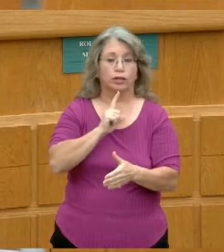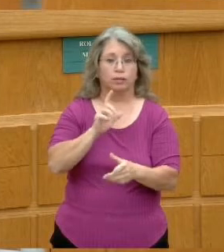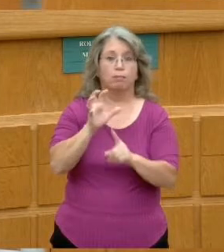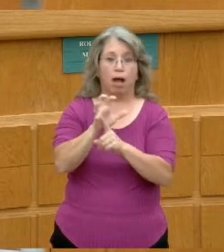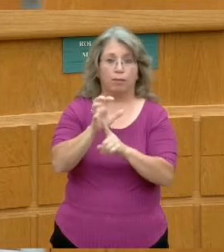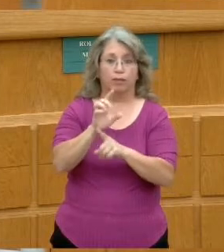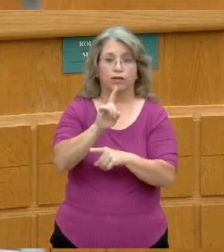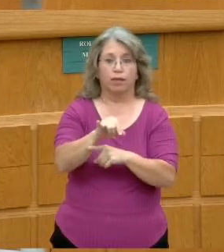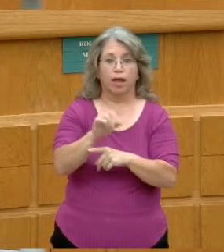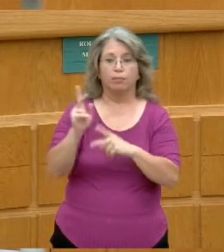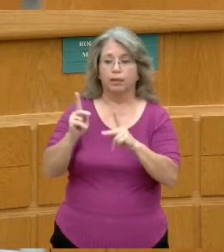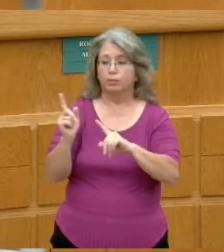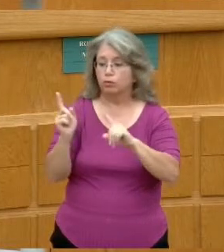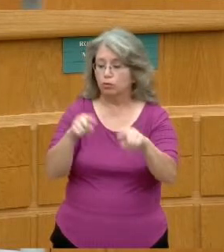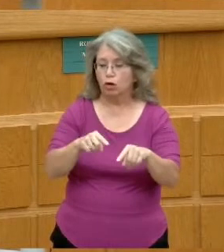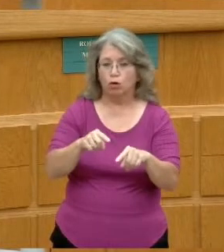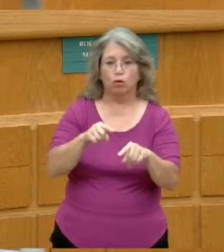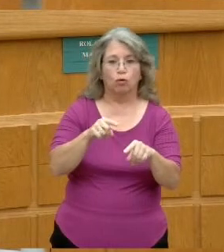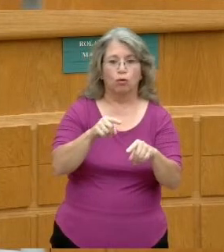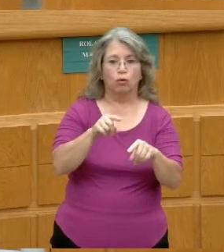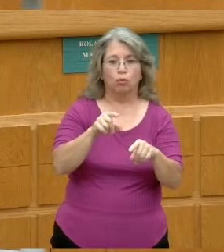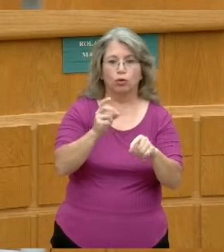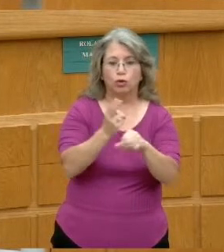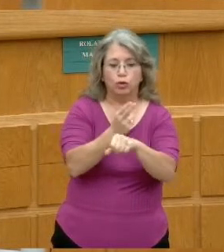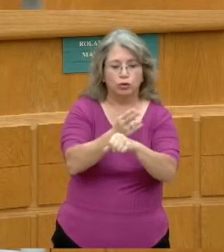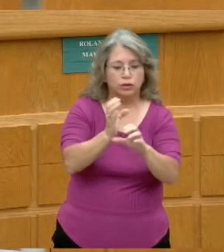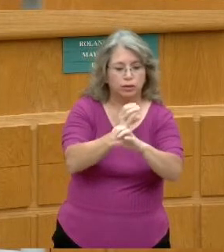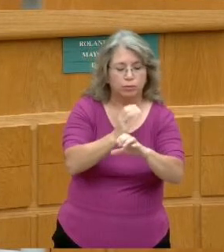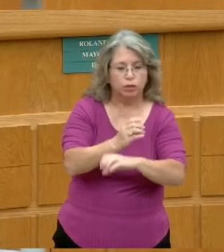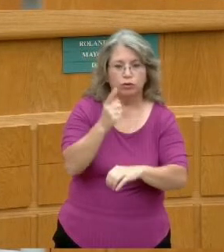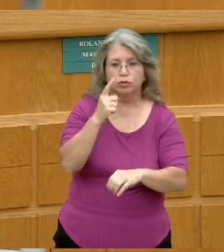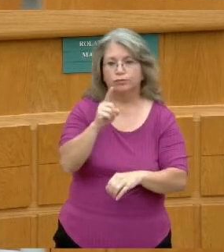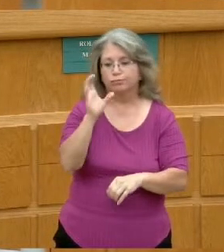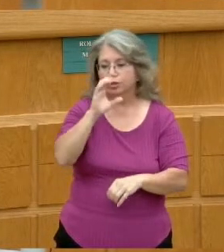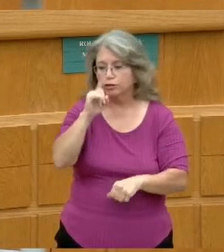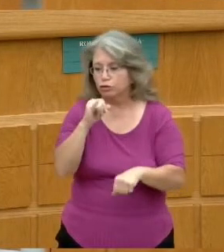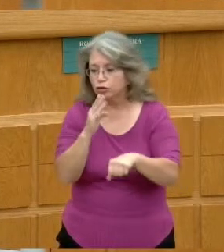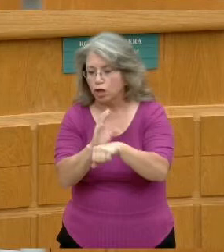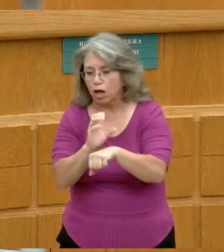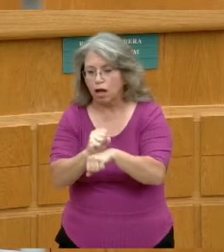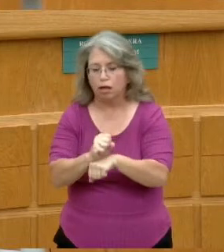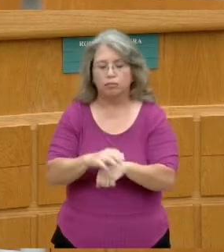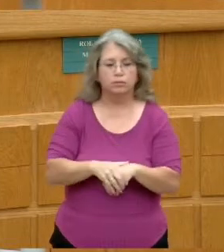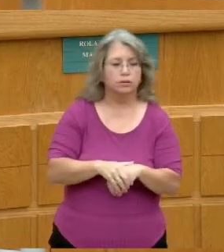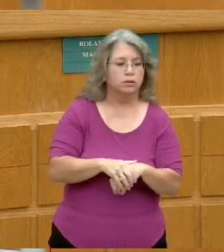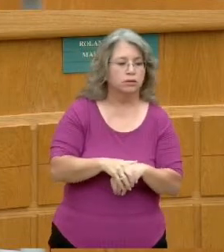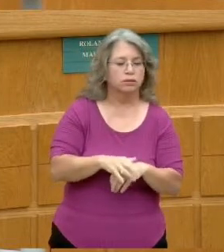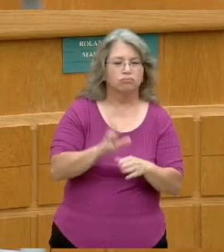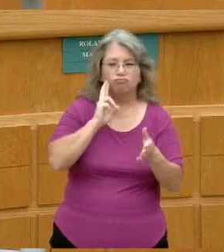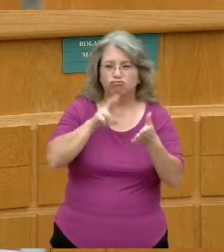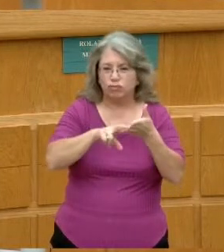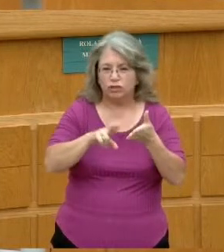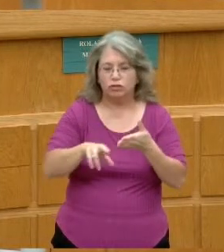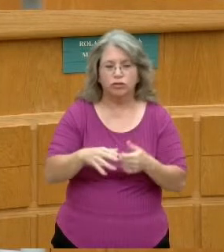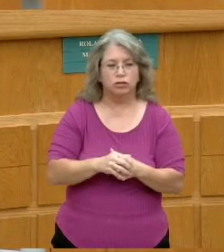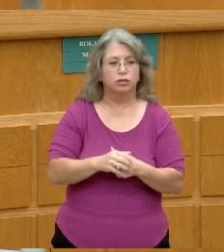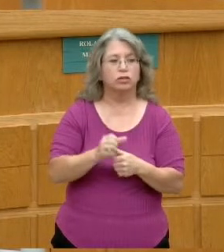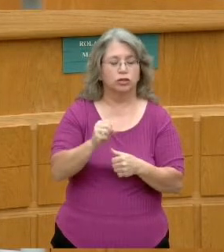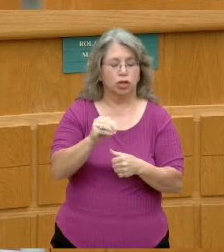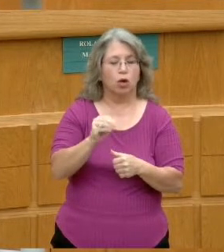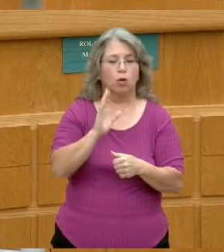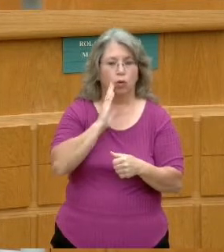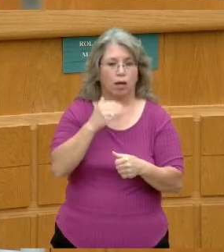the computers to fill out job applications, search for jobs, do other research. Computer internet access will be